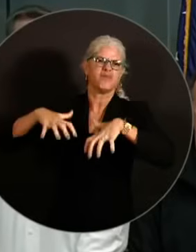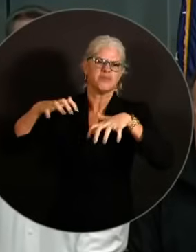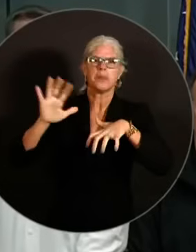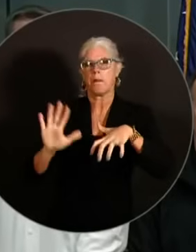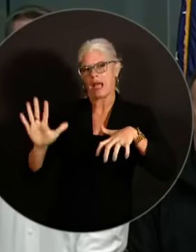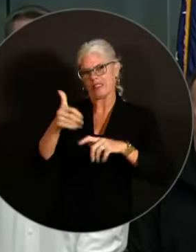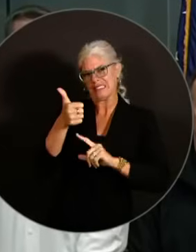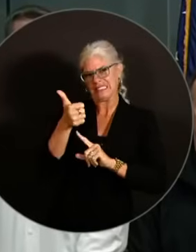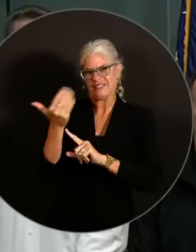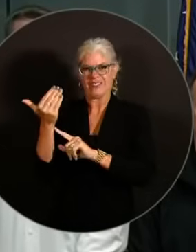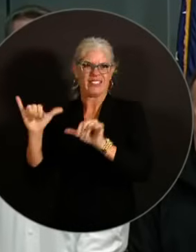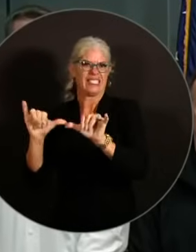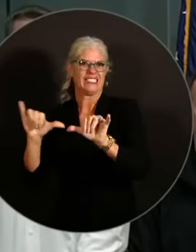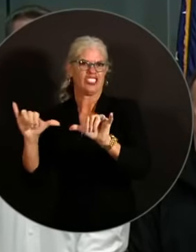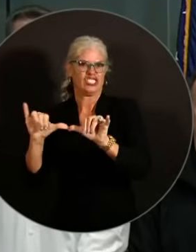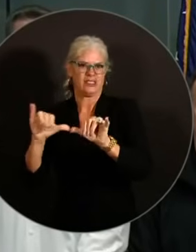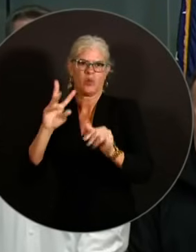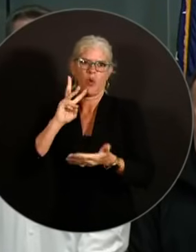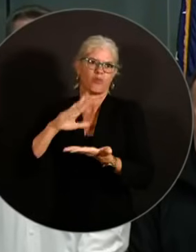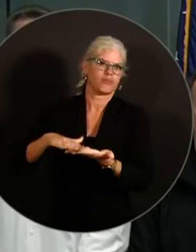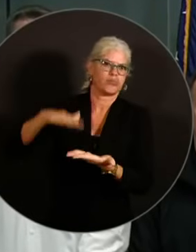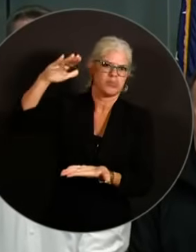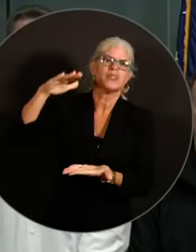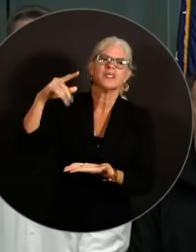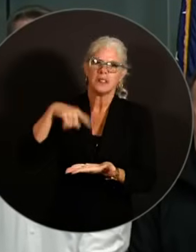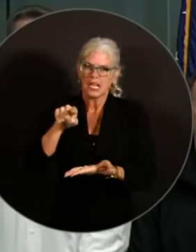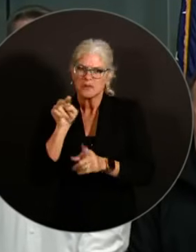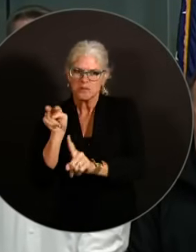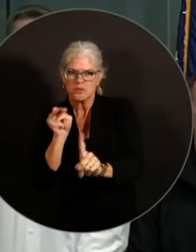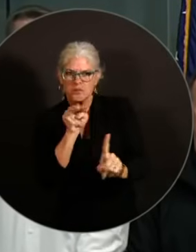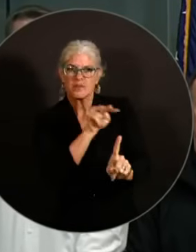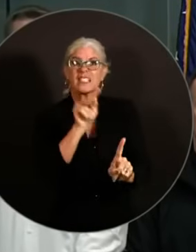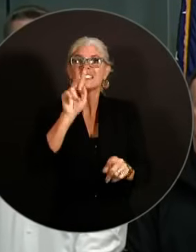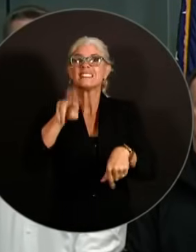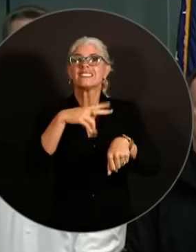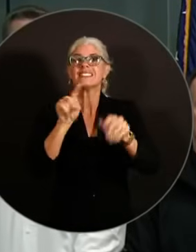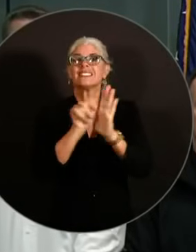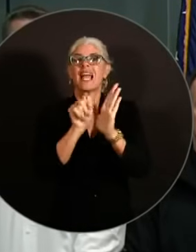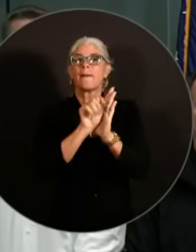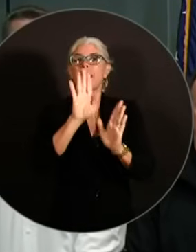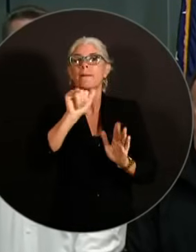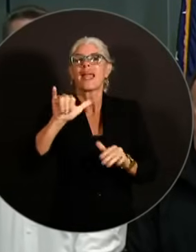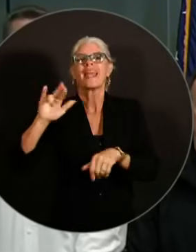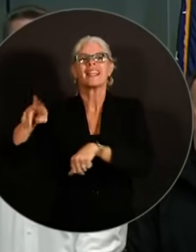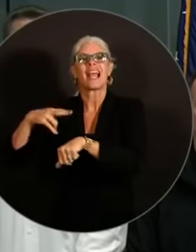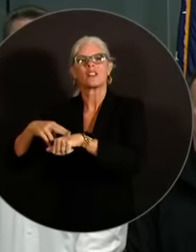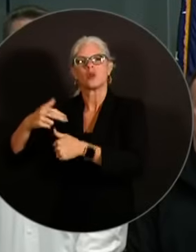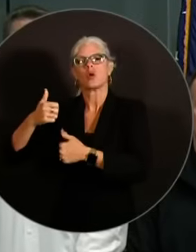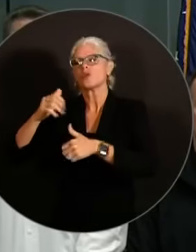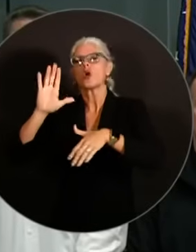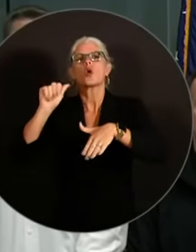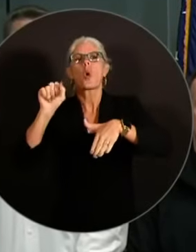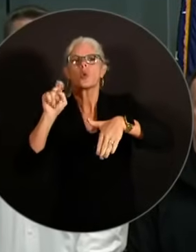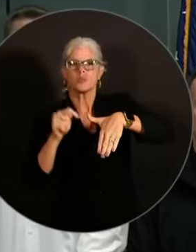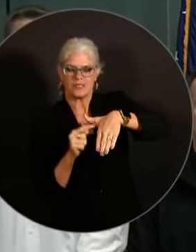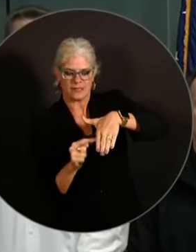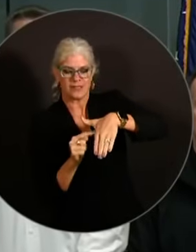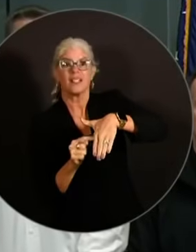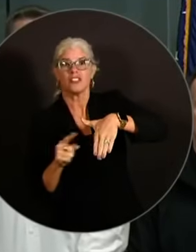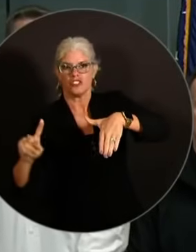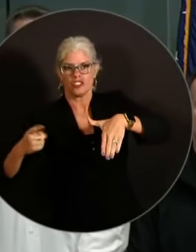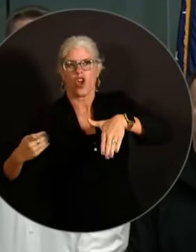15 inches has been observed across much of the Tampa Bay area, Nature Coast, and spreading eastward along north of I-4